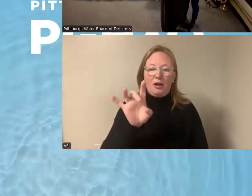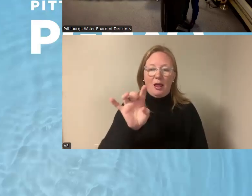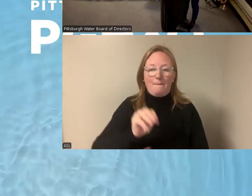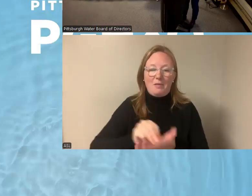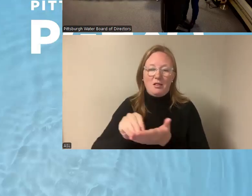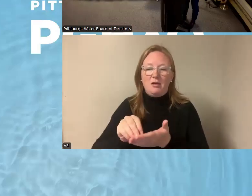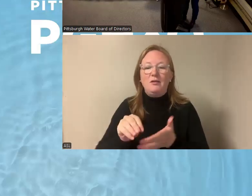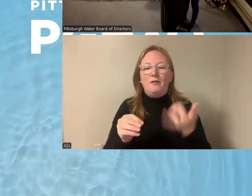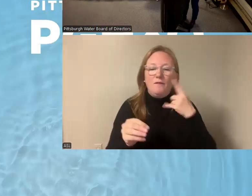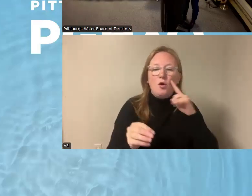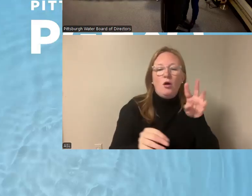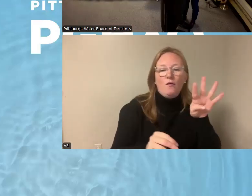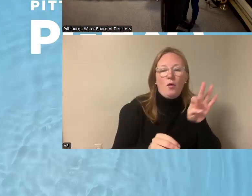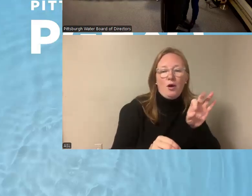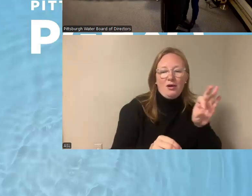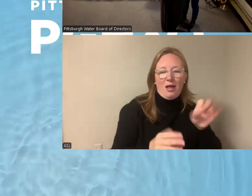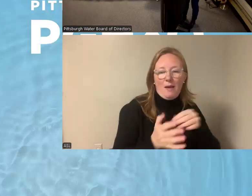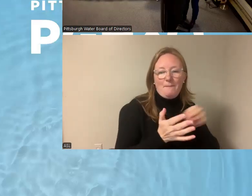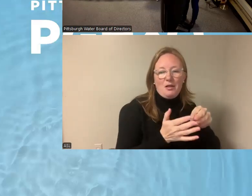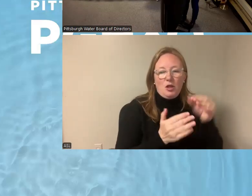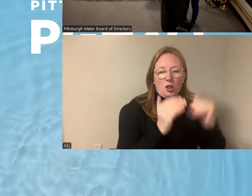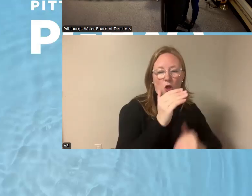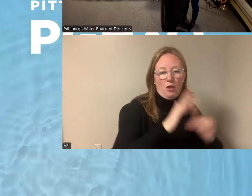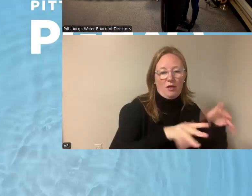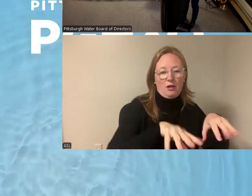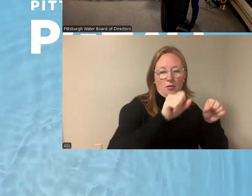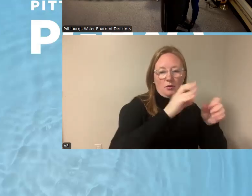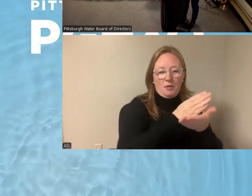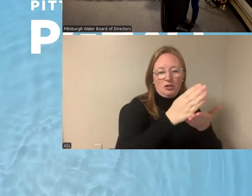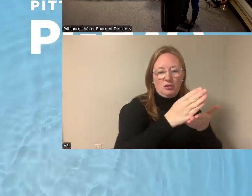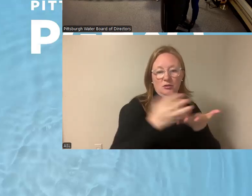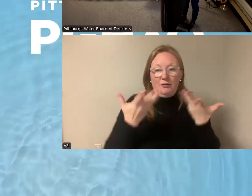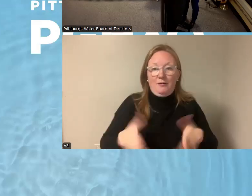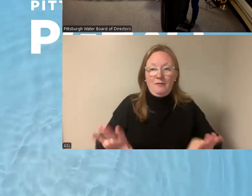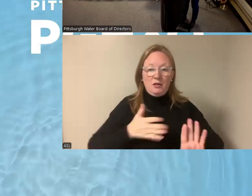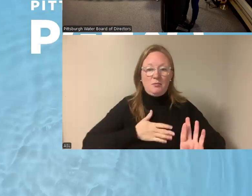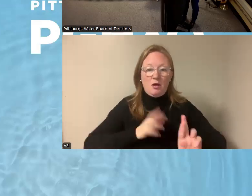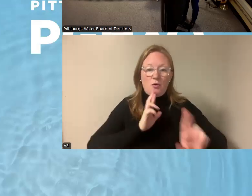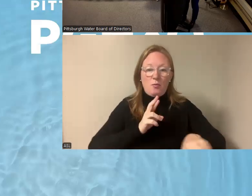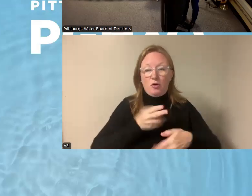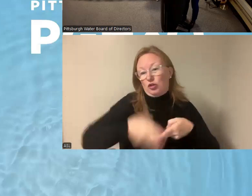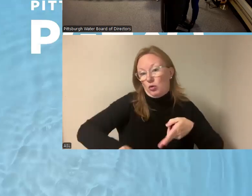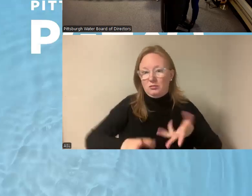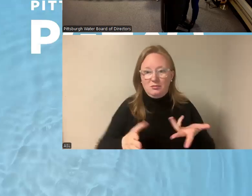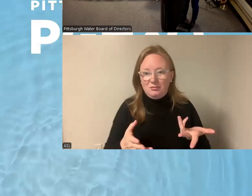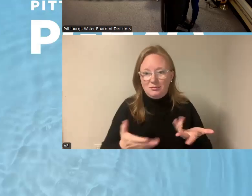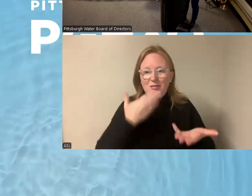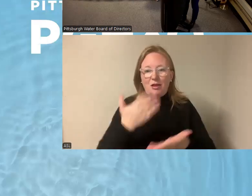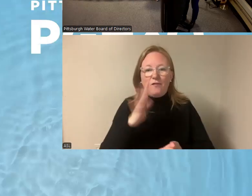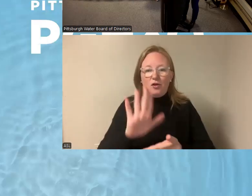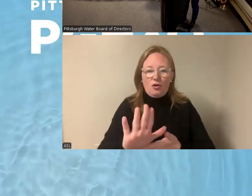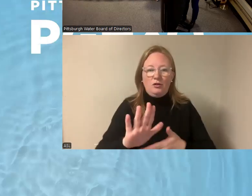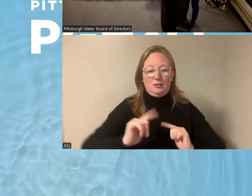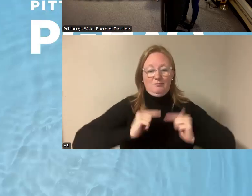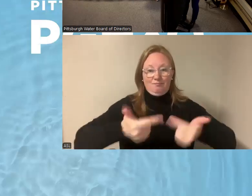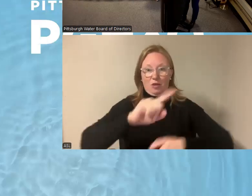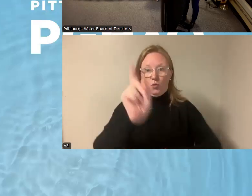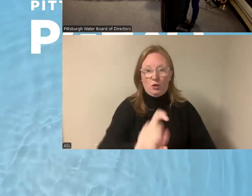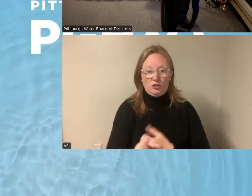budget. It was a short report, but that concludes my report for today. I'll turn it back over for any questions. Thank you.